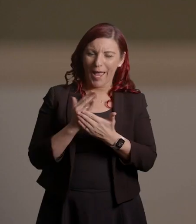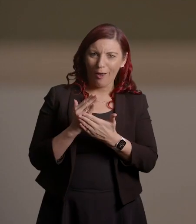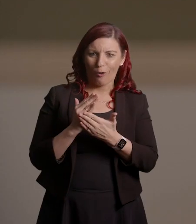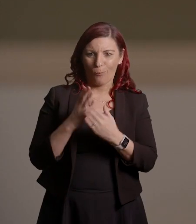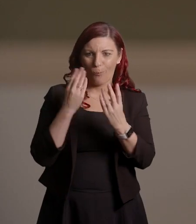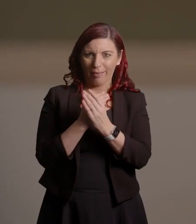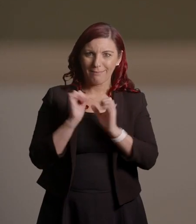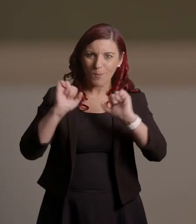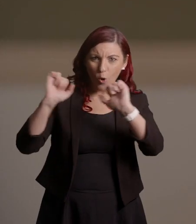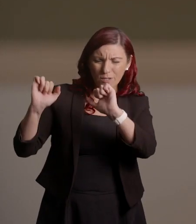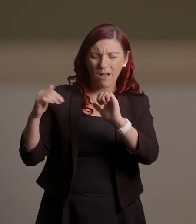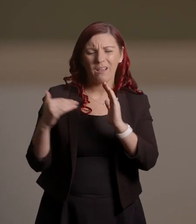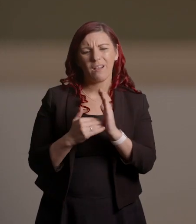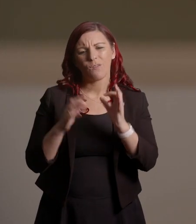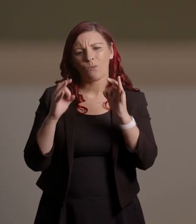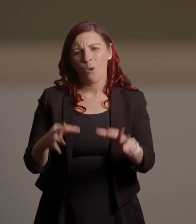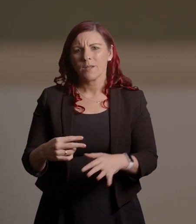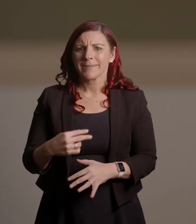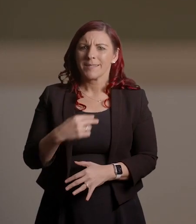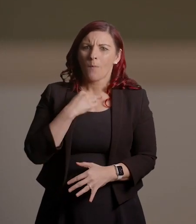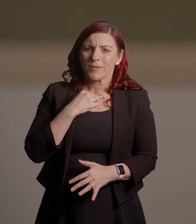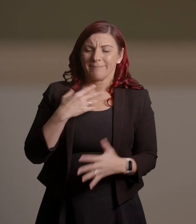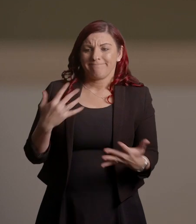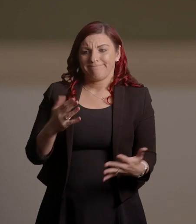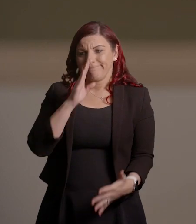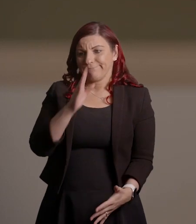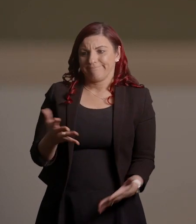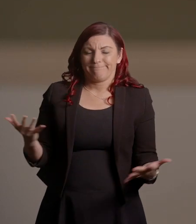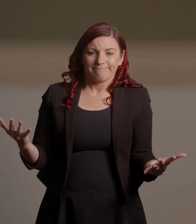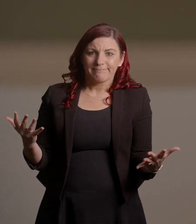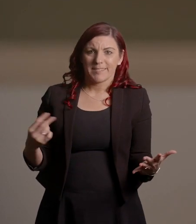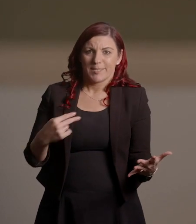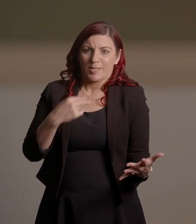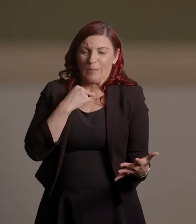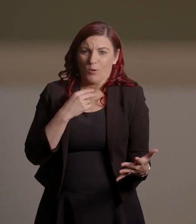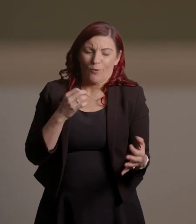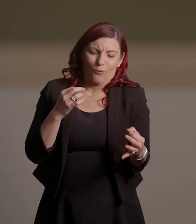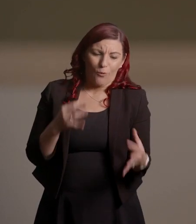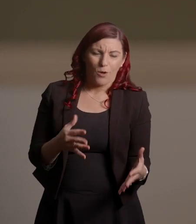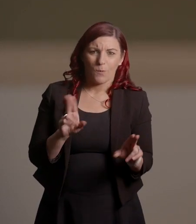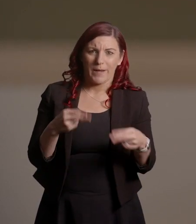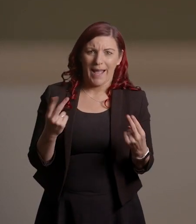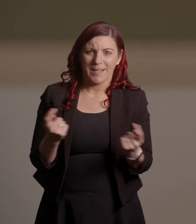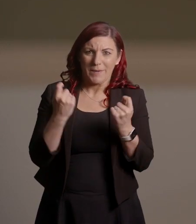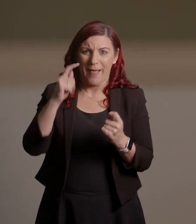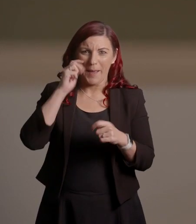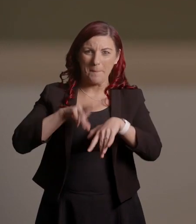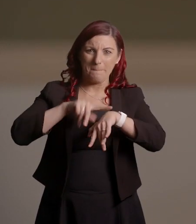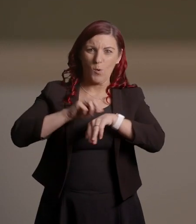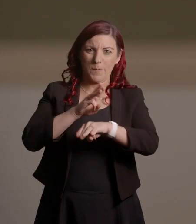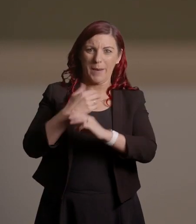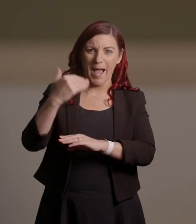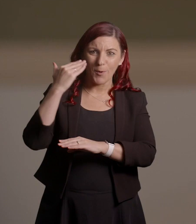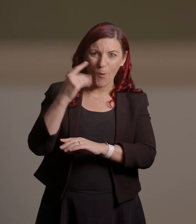fans. It is massively disappointing. Let's call a spade a spade. As a fan, I think most people I